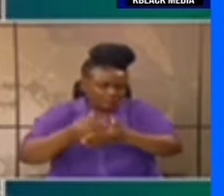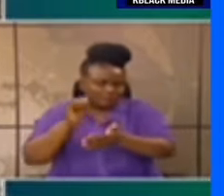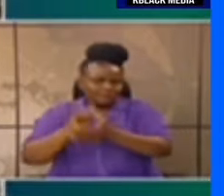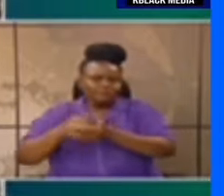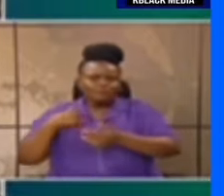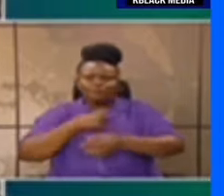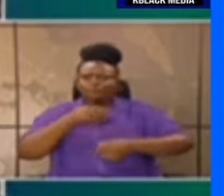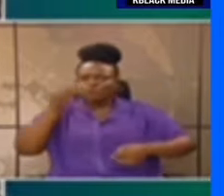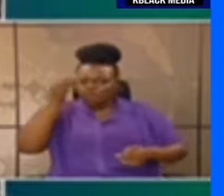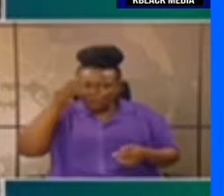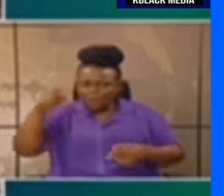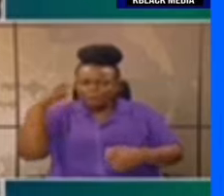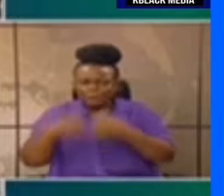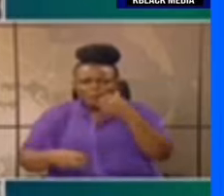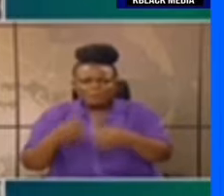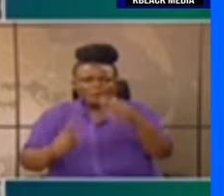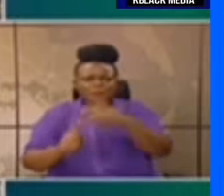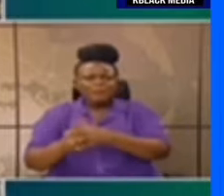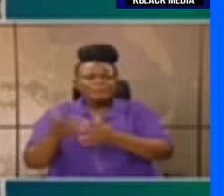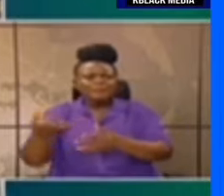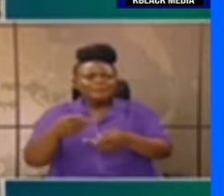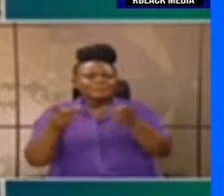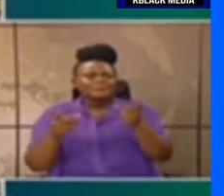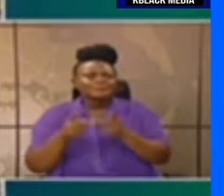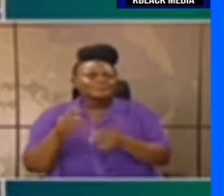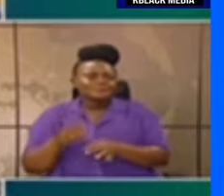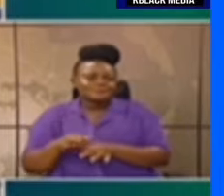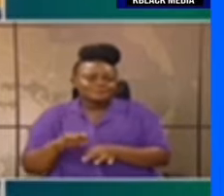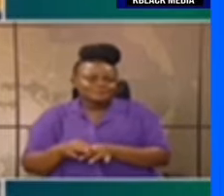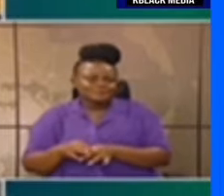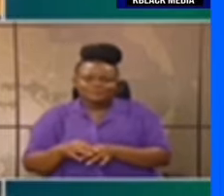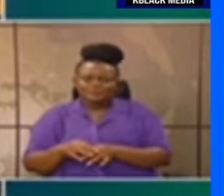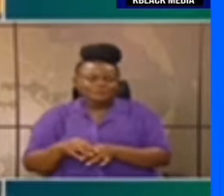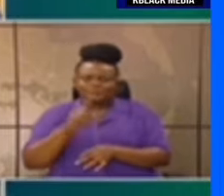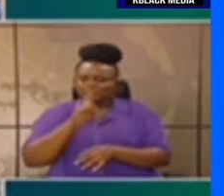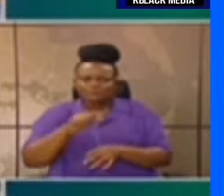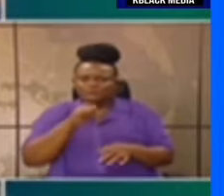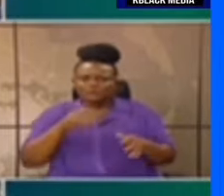officer. But if you are not a football, I think that we have come a target.